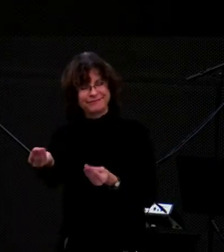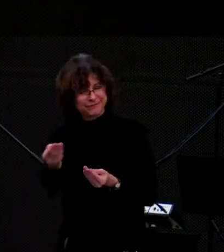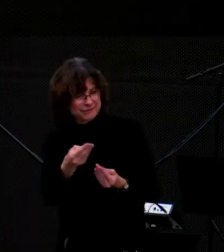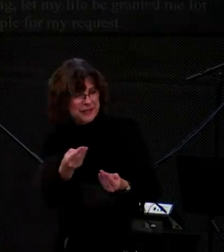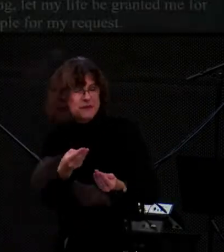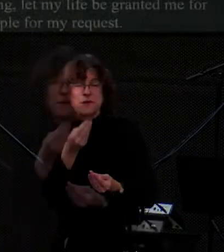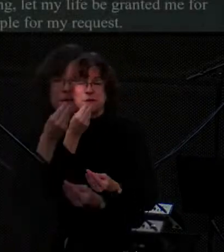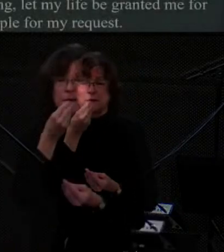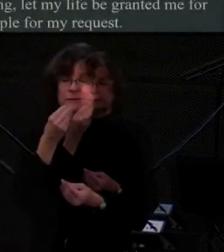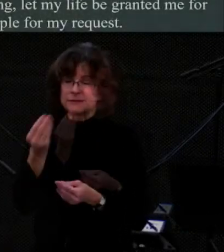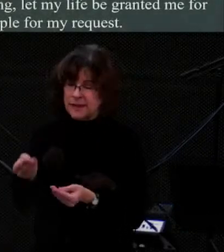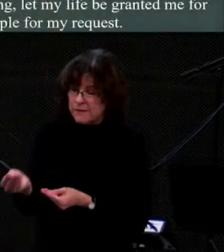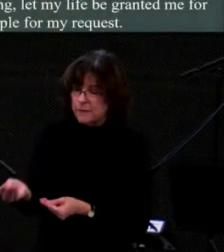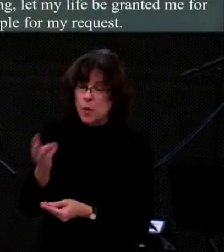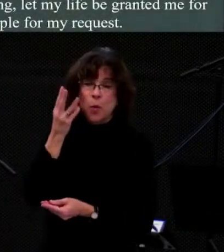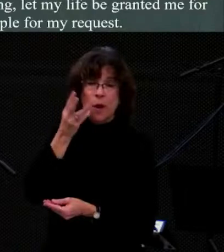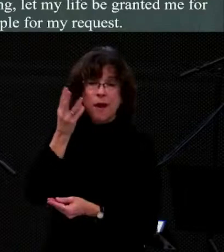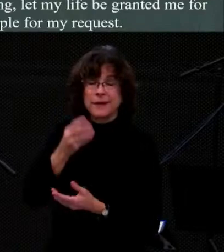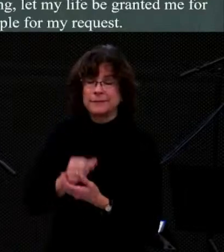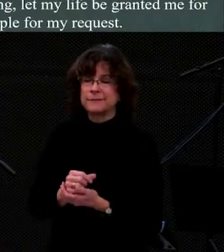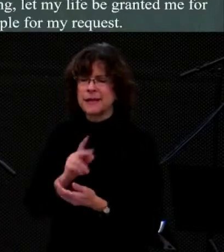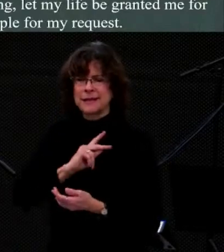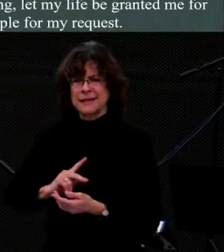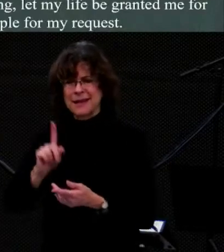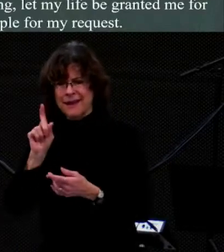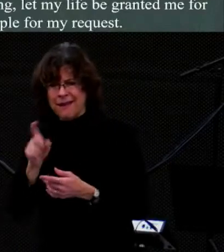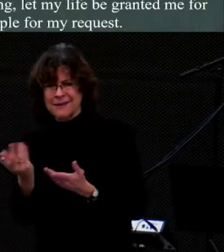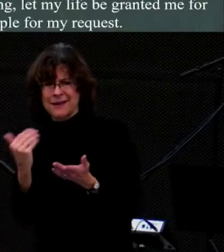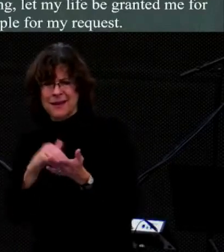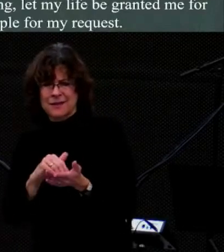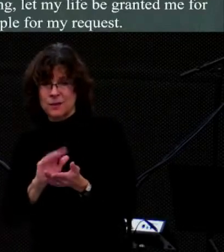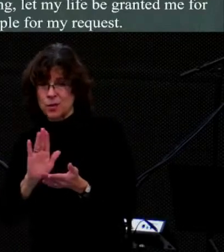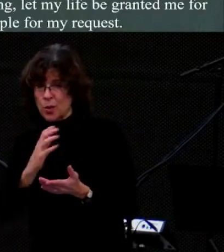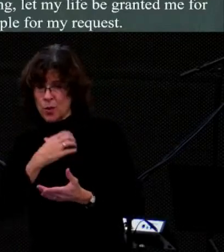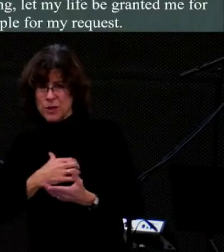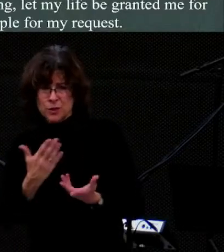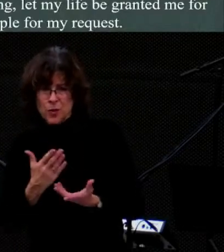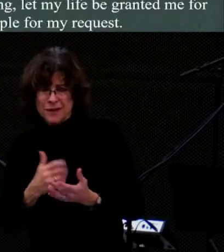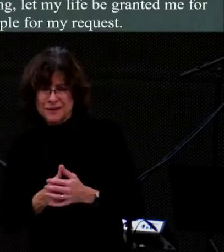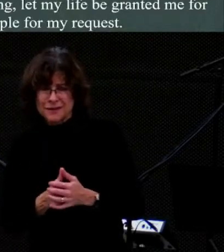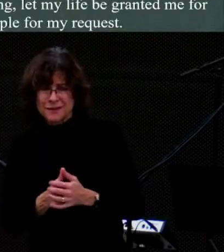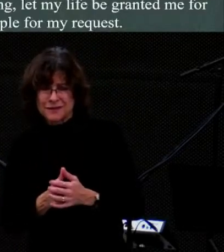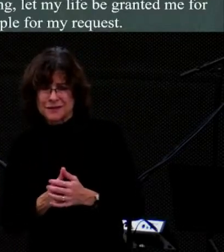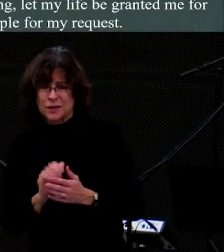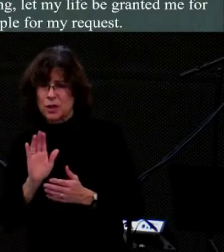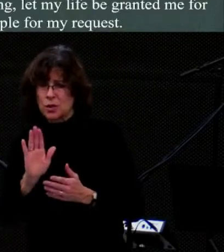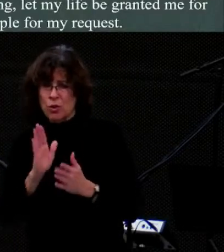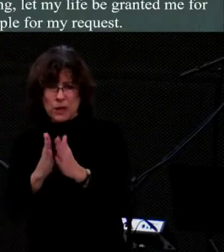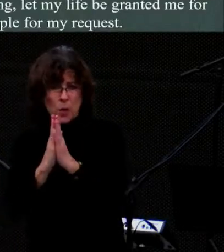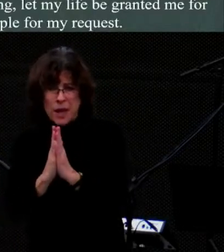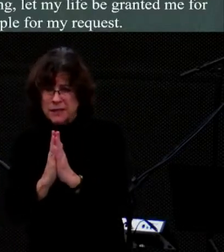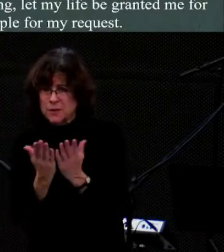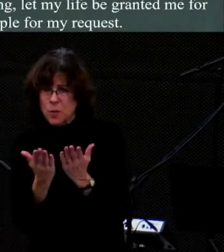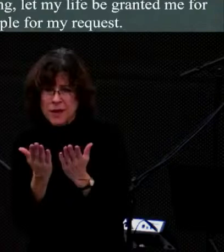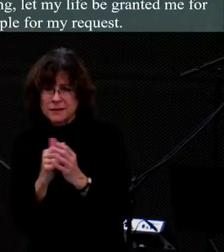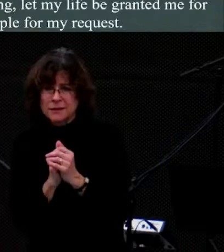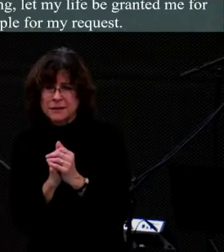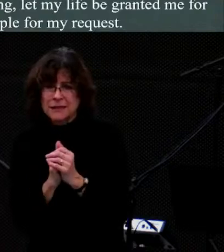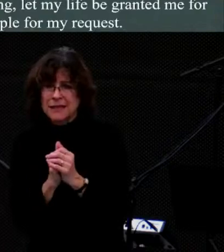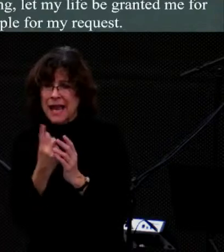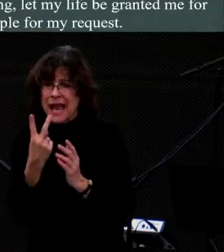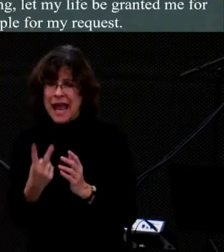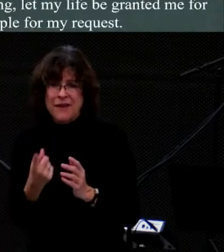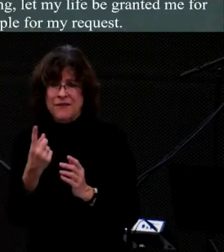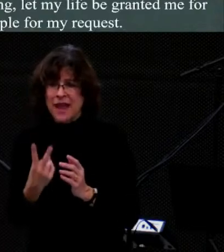king again said to Esther, what is your wish, Queen Esther? It shall be granted you. And what is your request? Even to the half of my